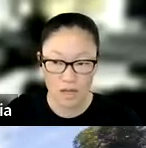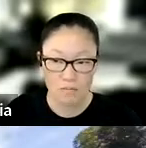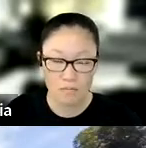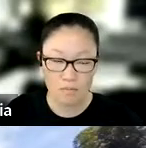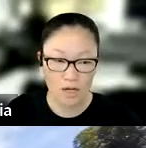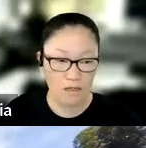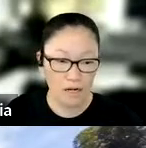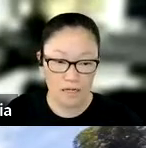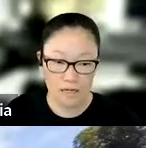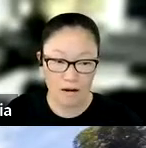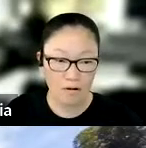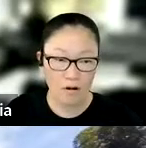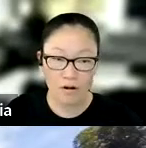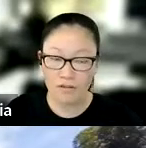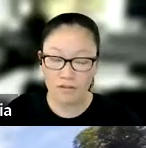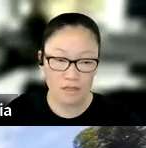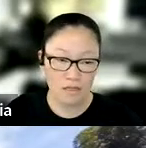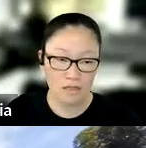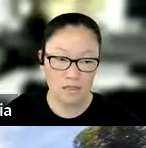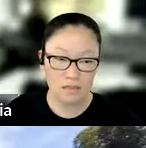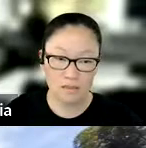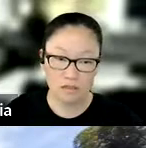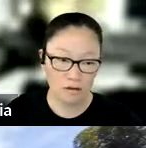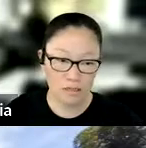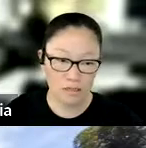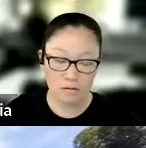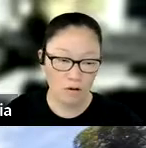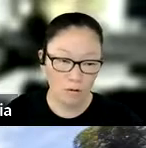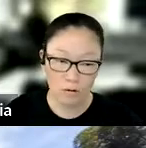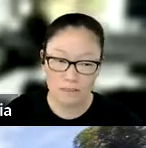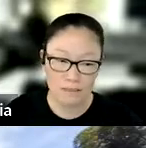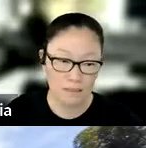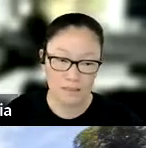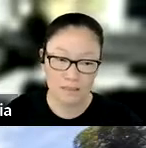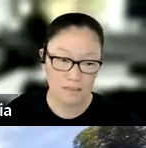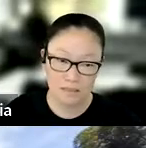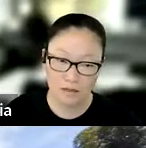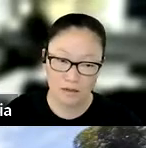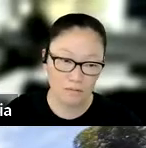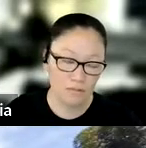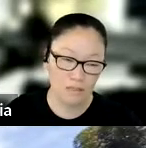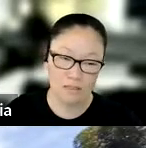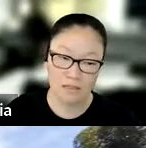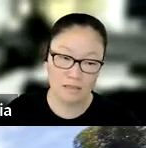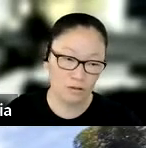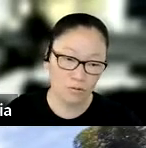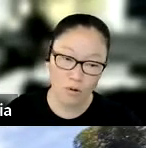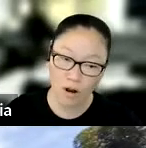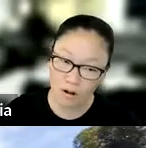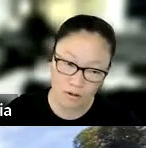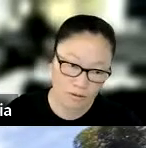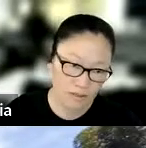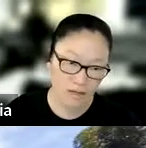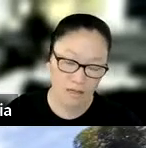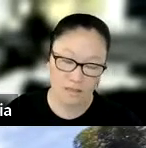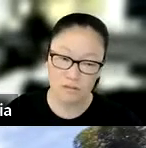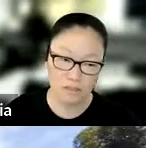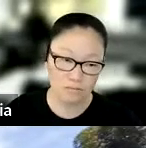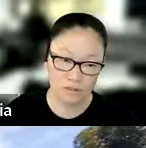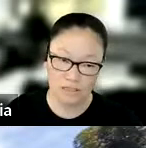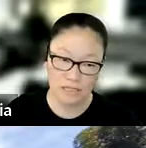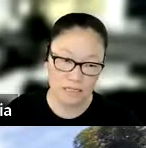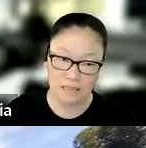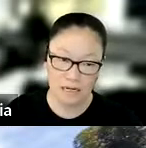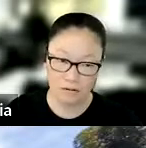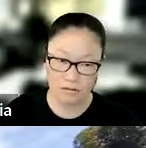structure, but gutting out all the current old existing systems and internal walls, and